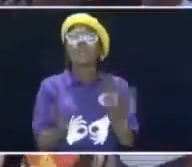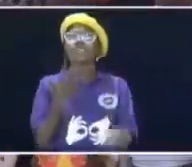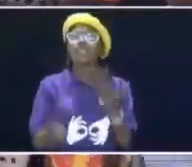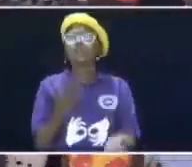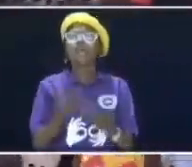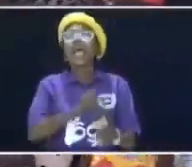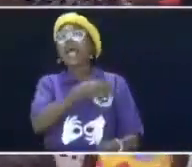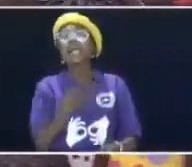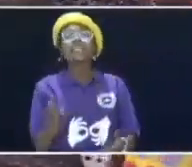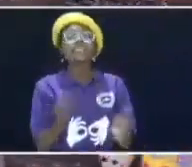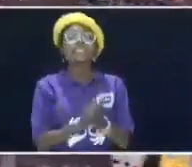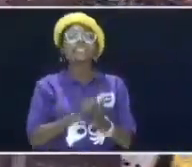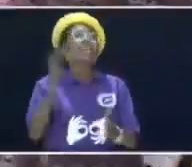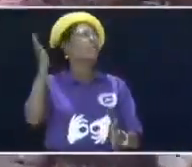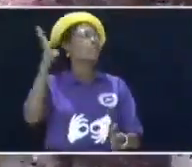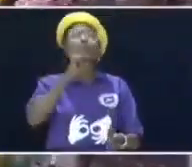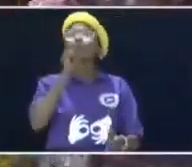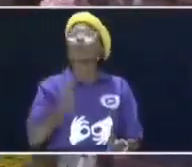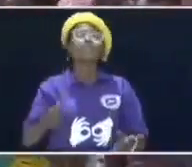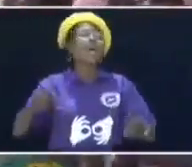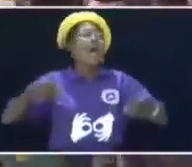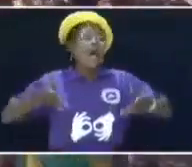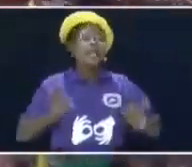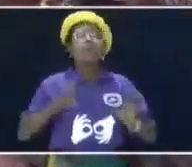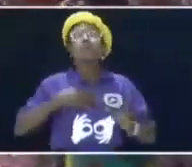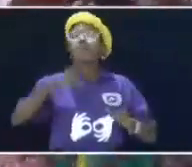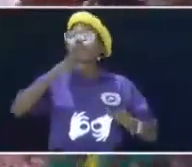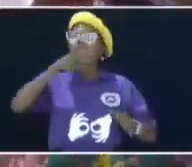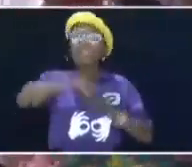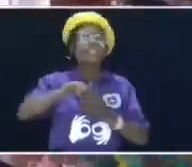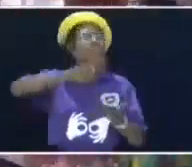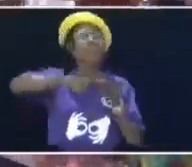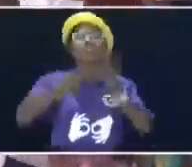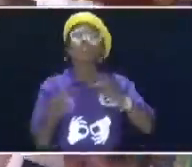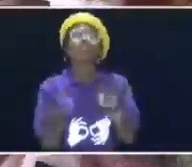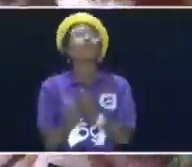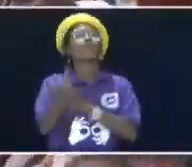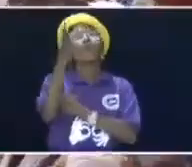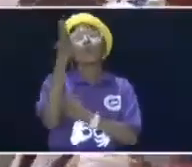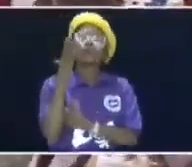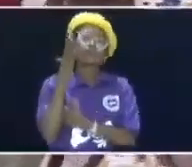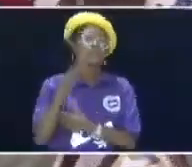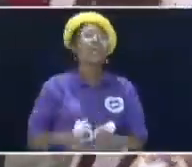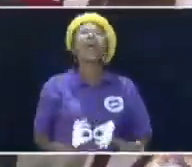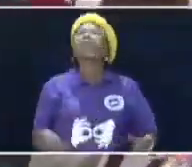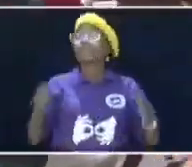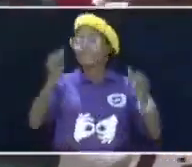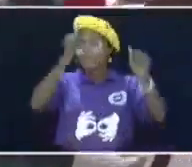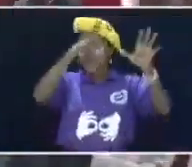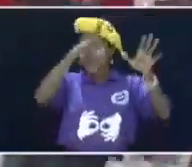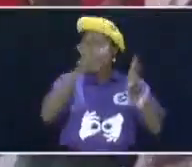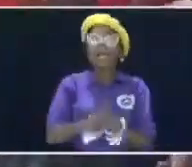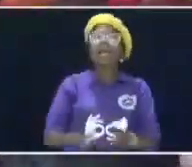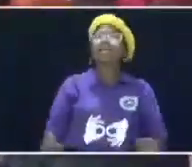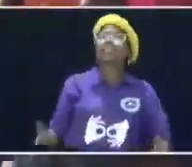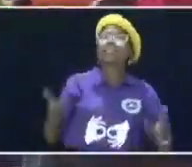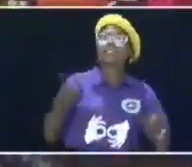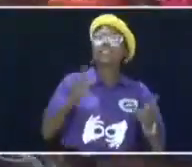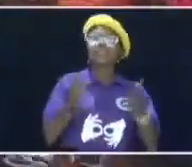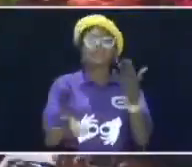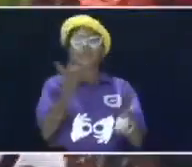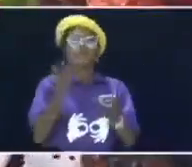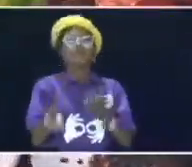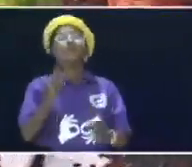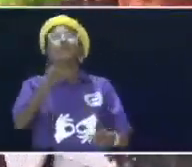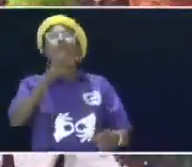not allow me to partner with God. Brother, pray that prayer. Enough is enough. You have been